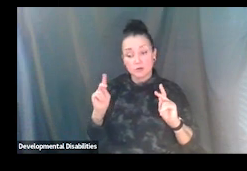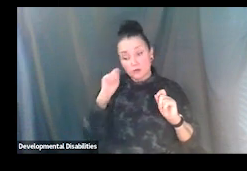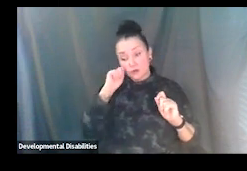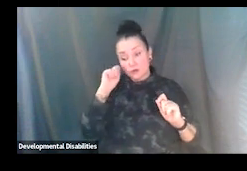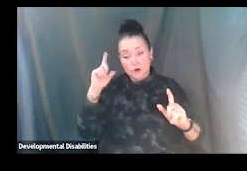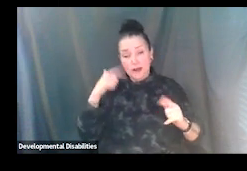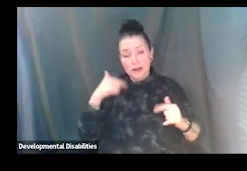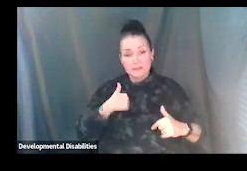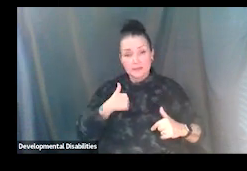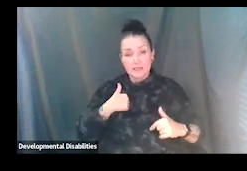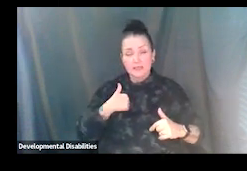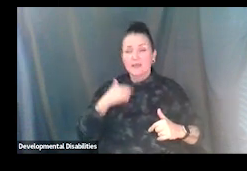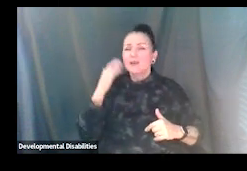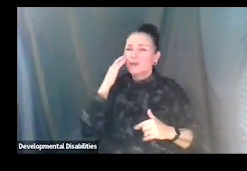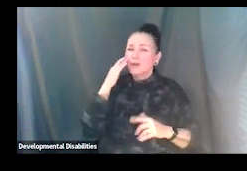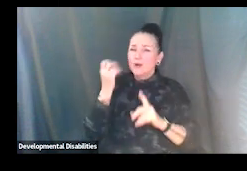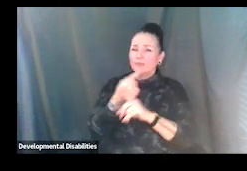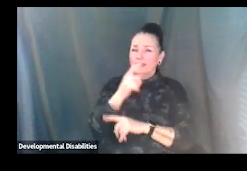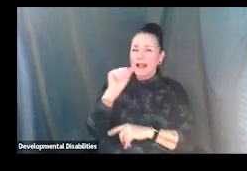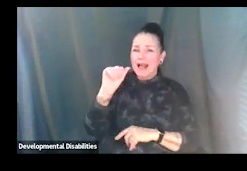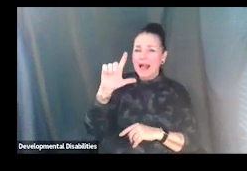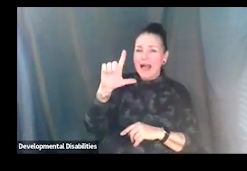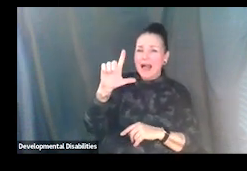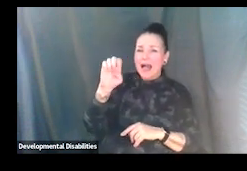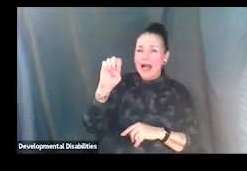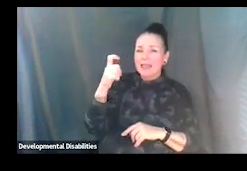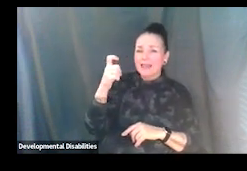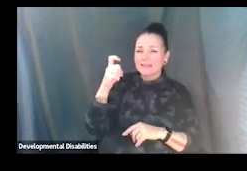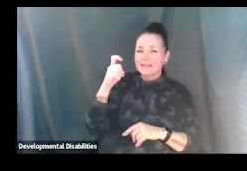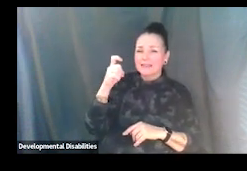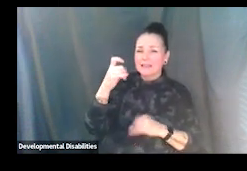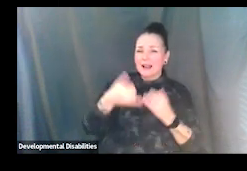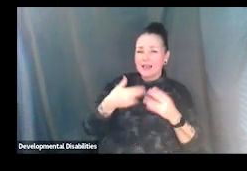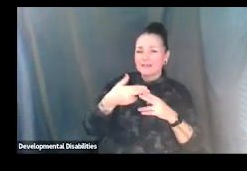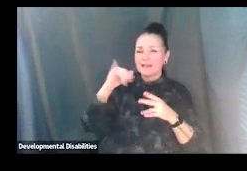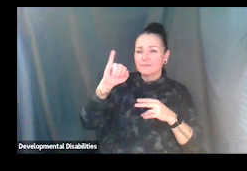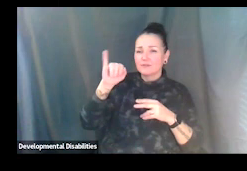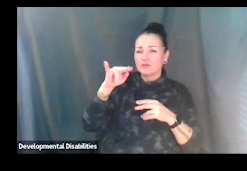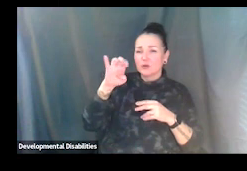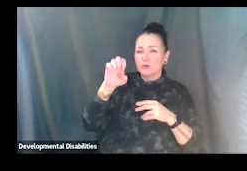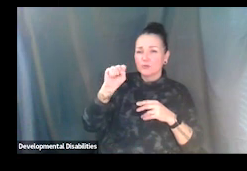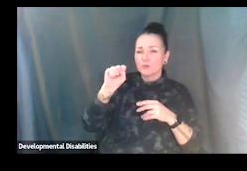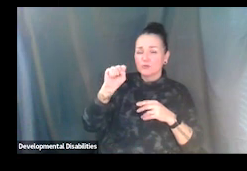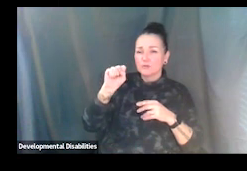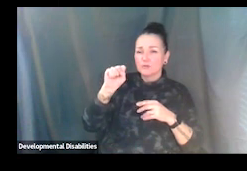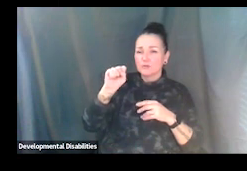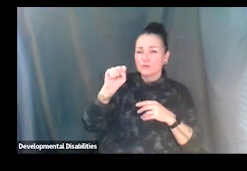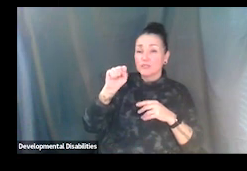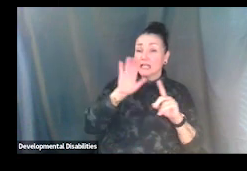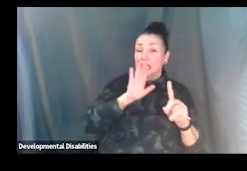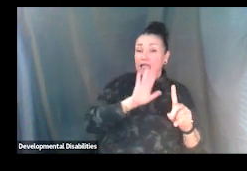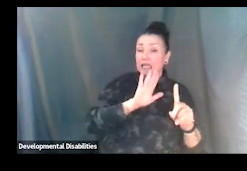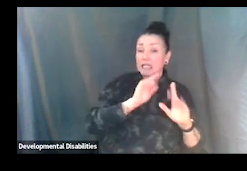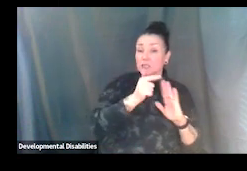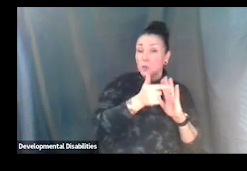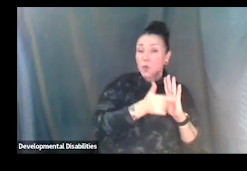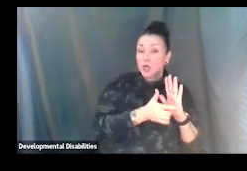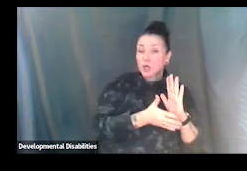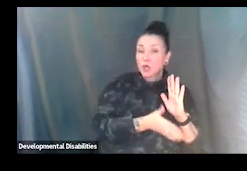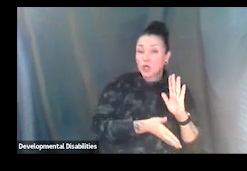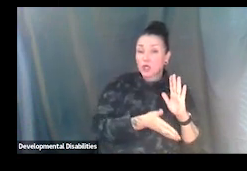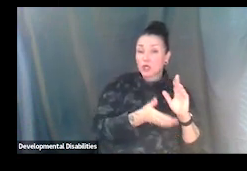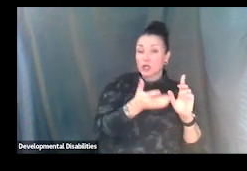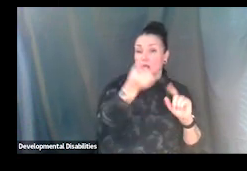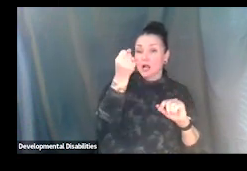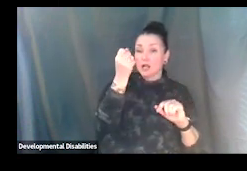Alex Jones, who recently had his lawyer give away all the contents of his phone, apparently to some plaintiffs. Anyway, so he